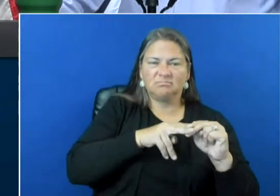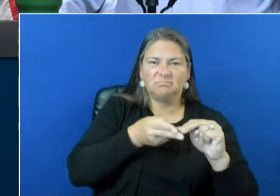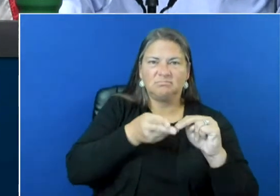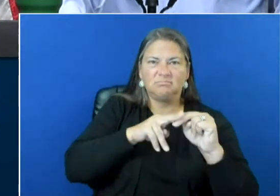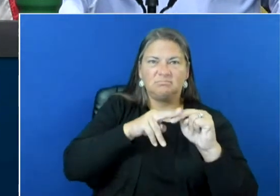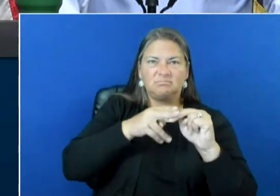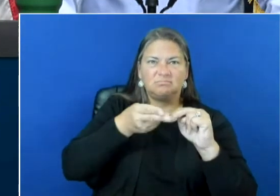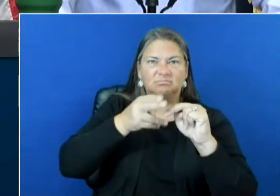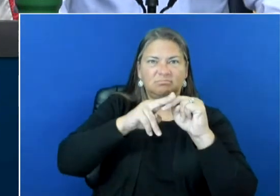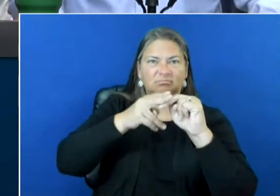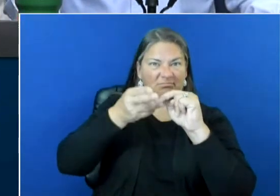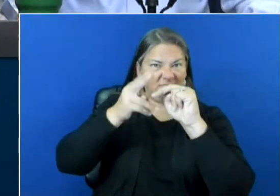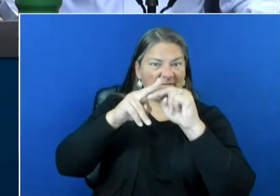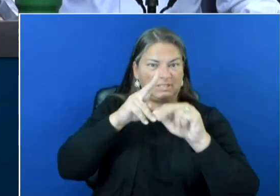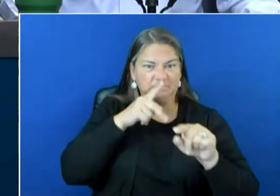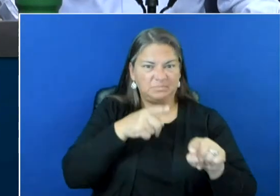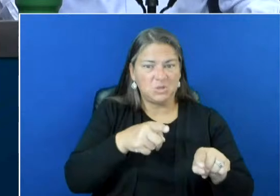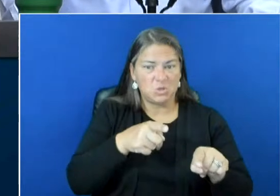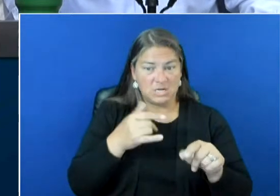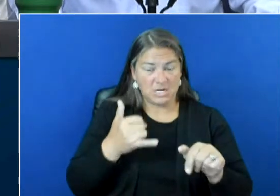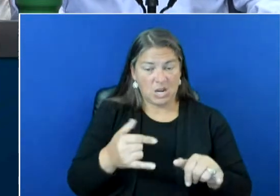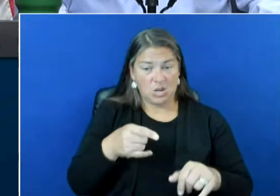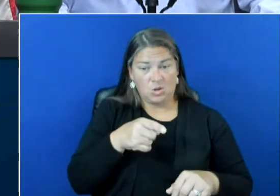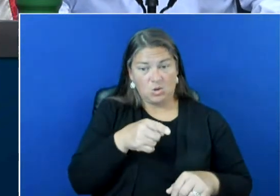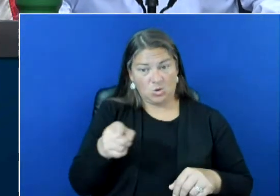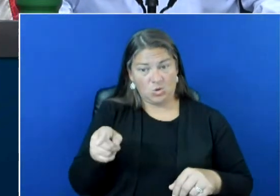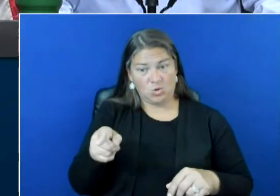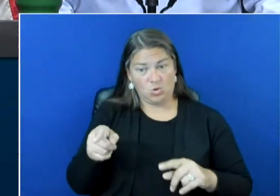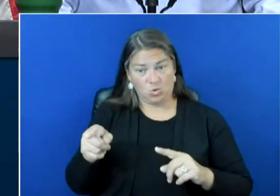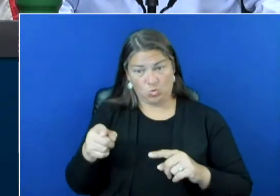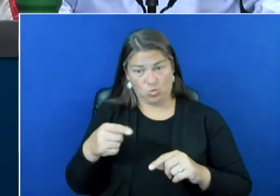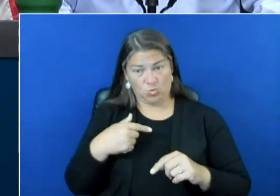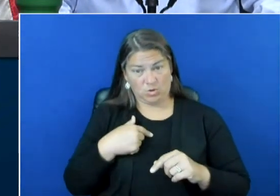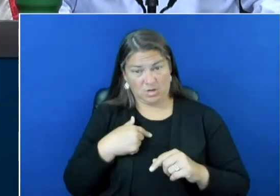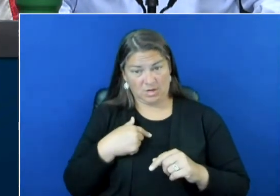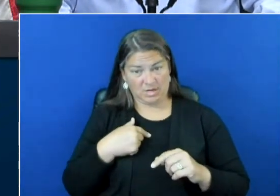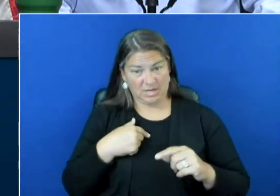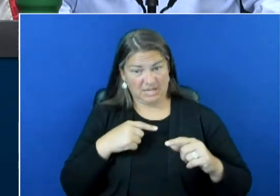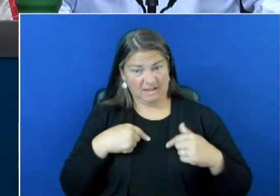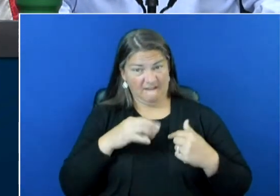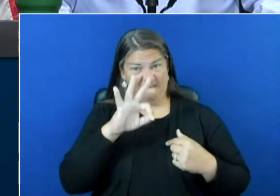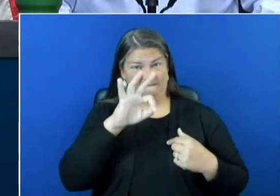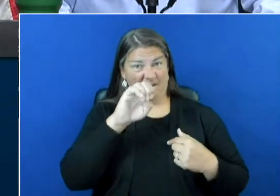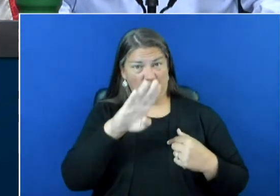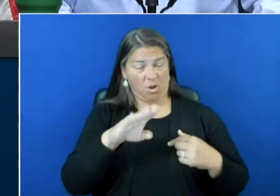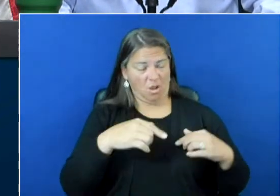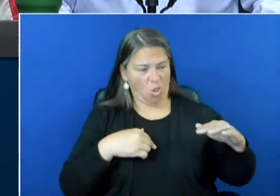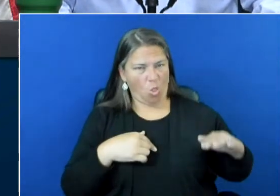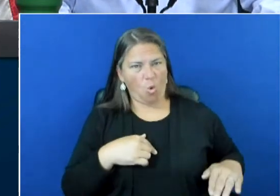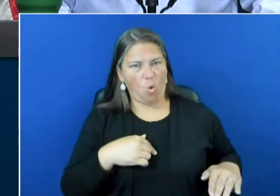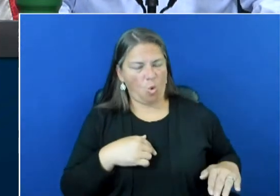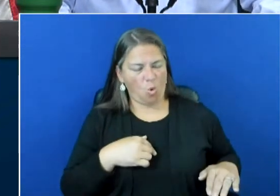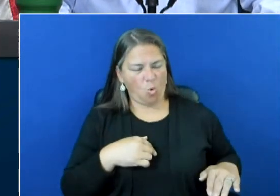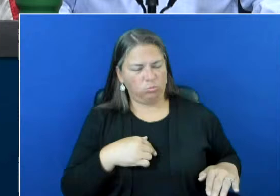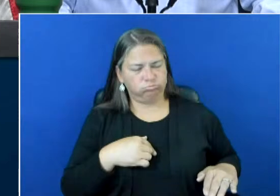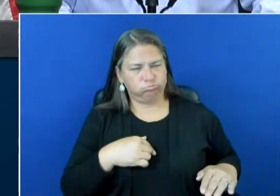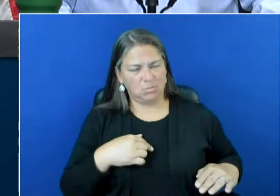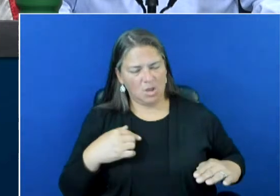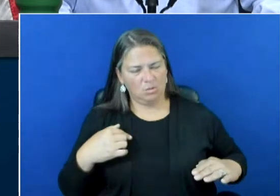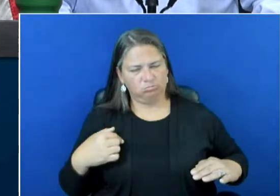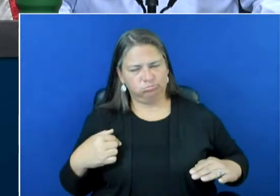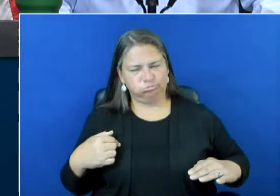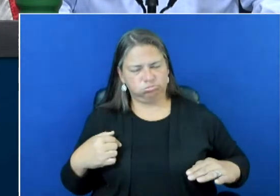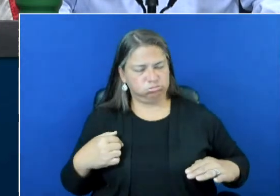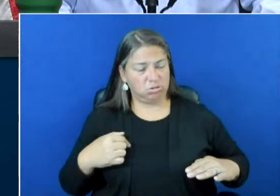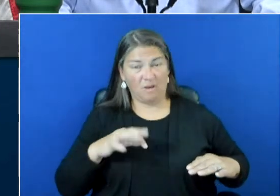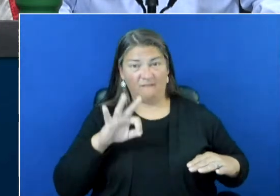As you can see, we have the most cases that we have had since February. February, most people did not have access